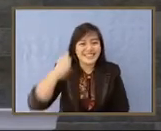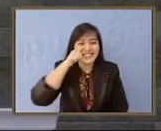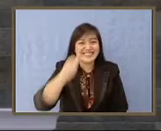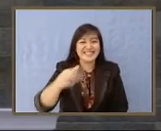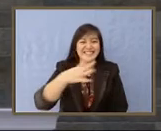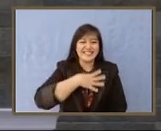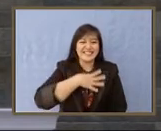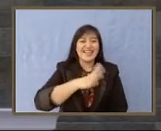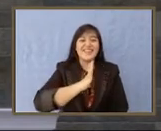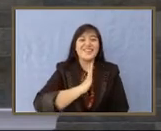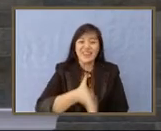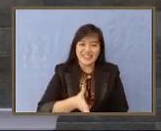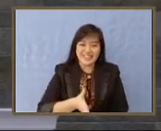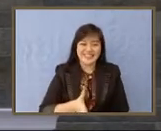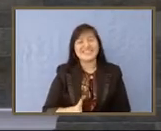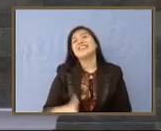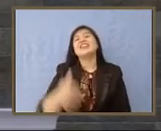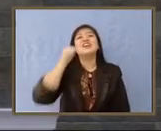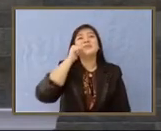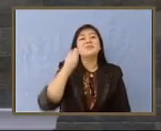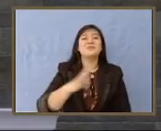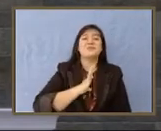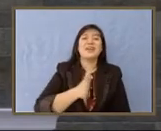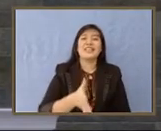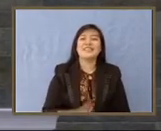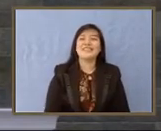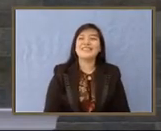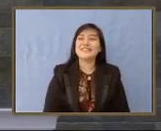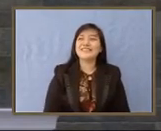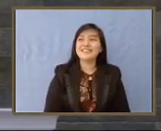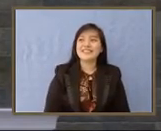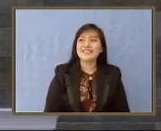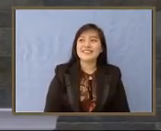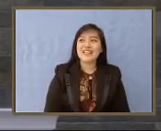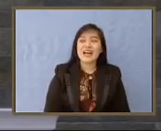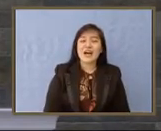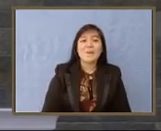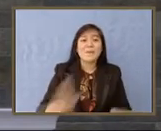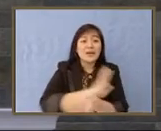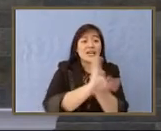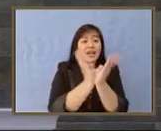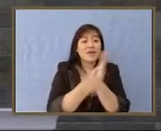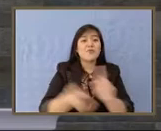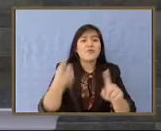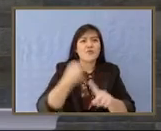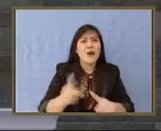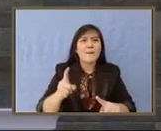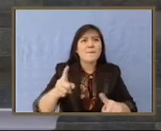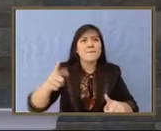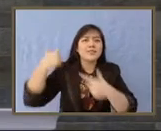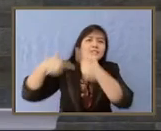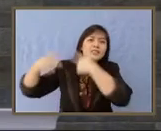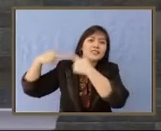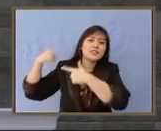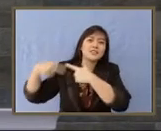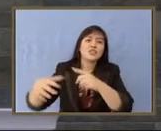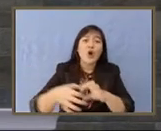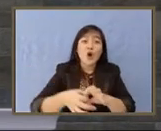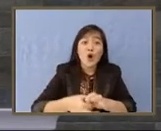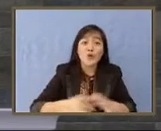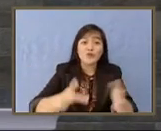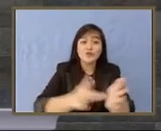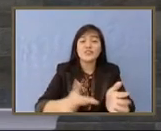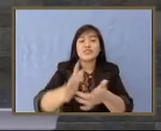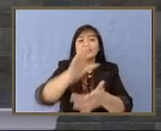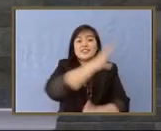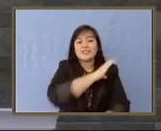ko po sa inyo dito sa Book of Ruth. And ito pong Book of Ruth, just to give you a little